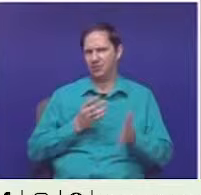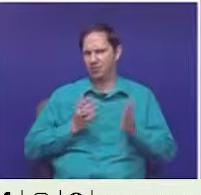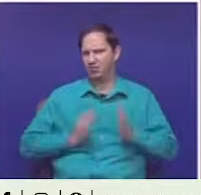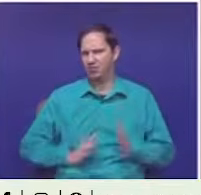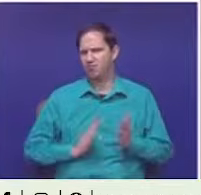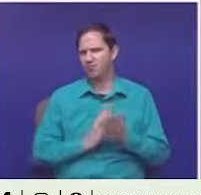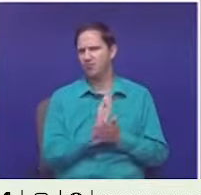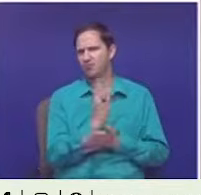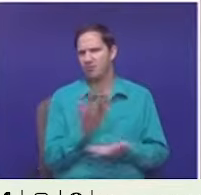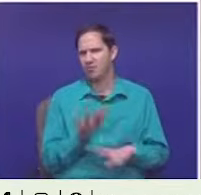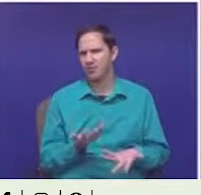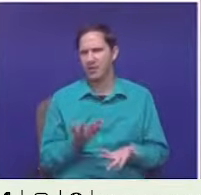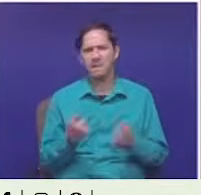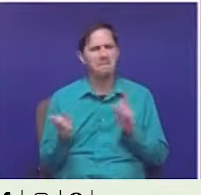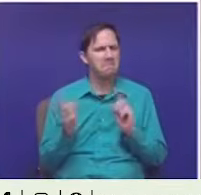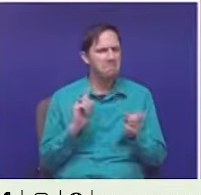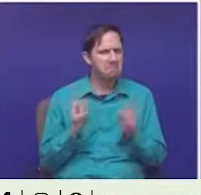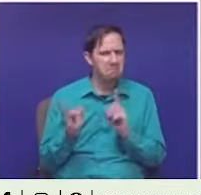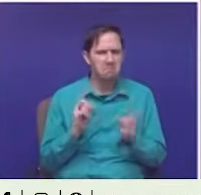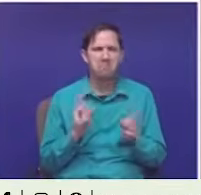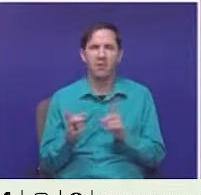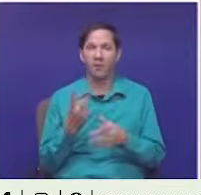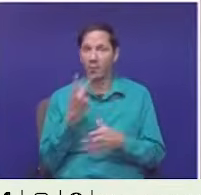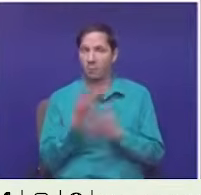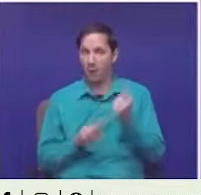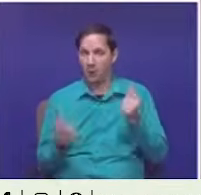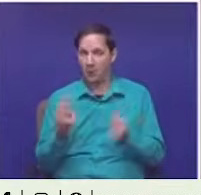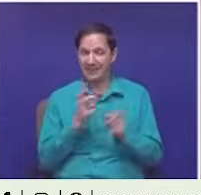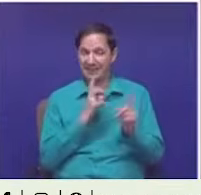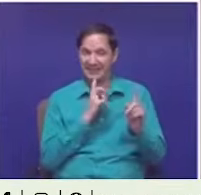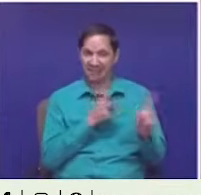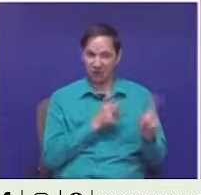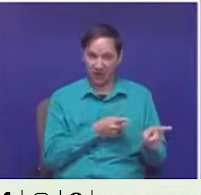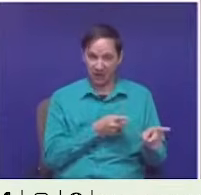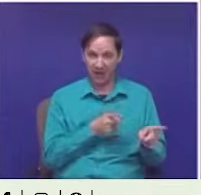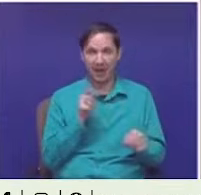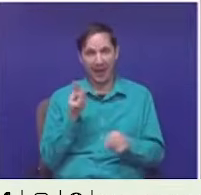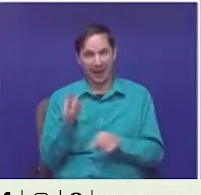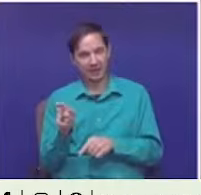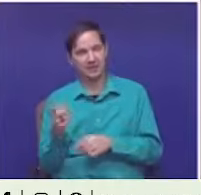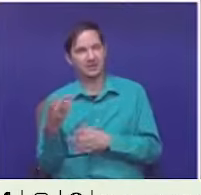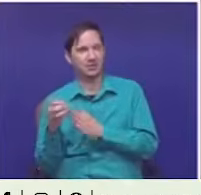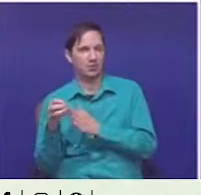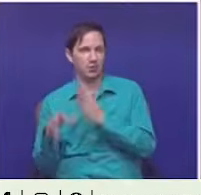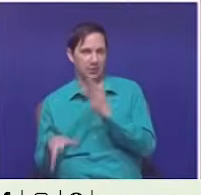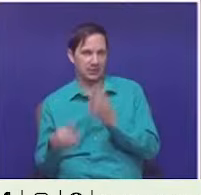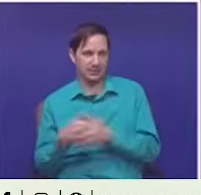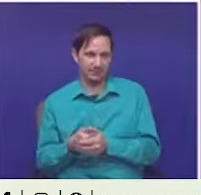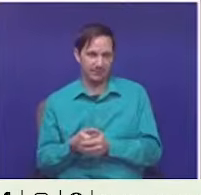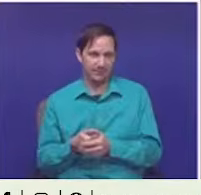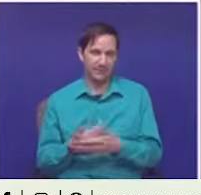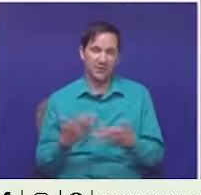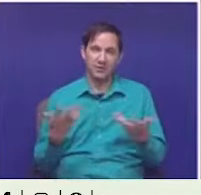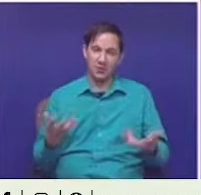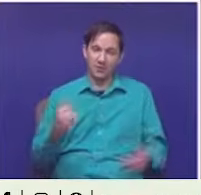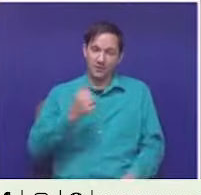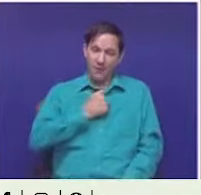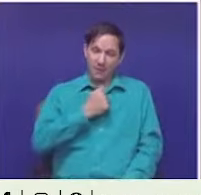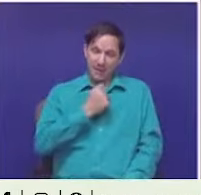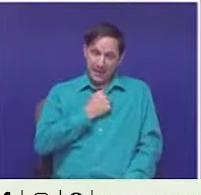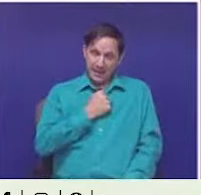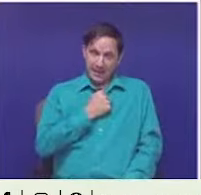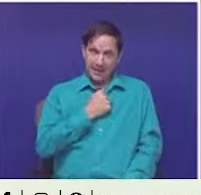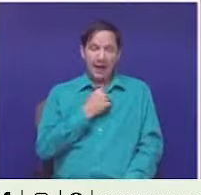and teaching. And that goes both ways for learners and for teachers. And so it remains a priority for me and